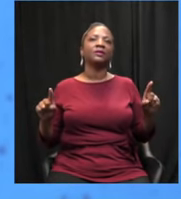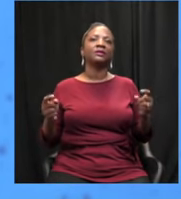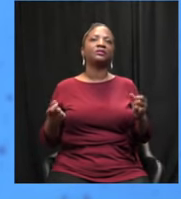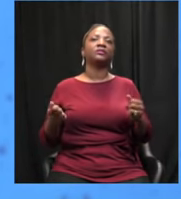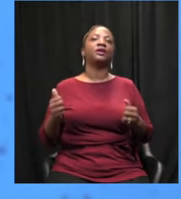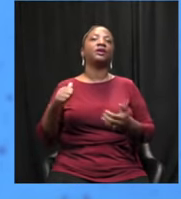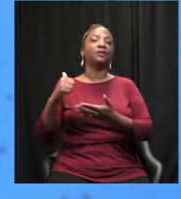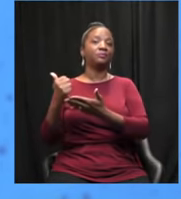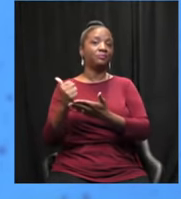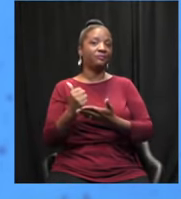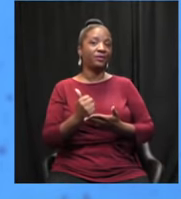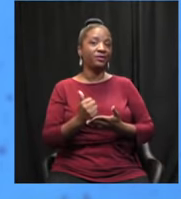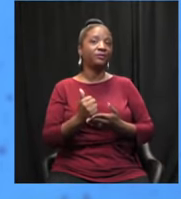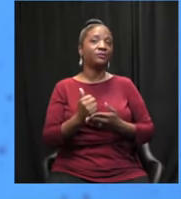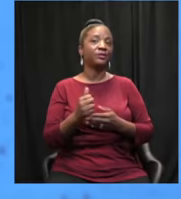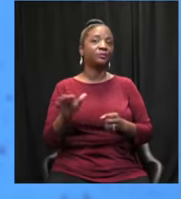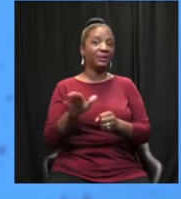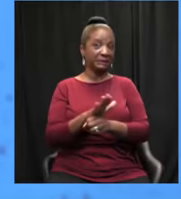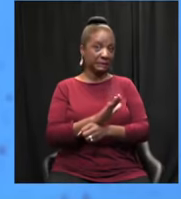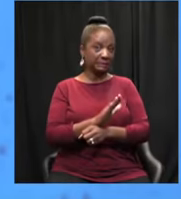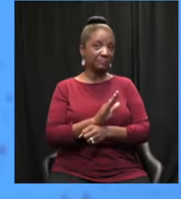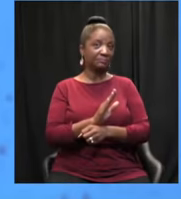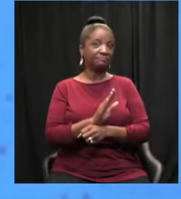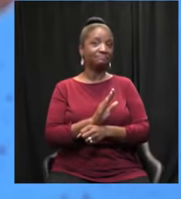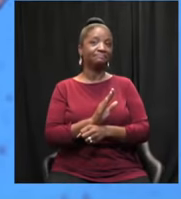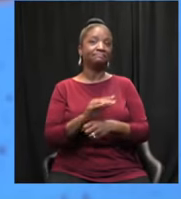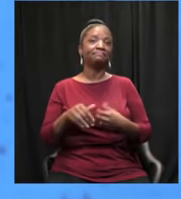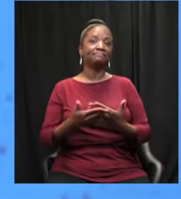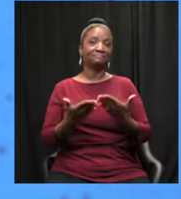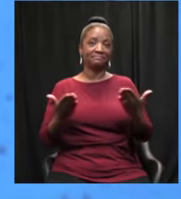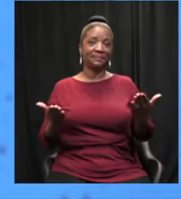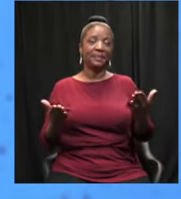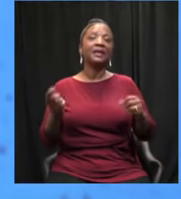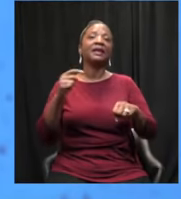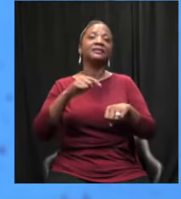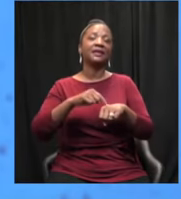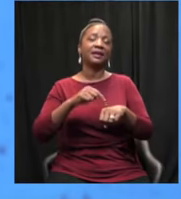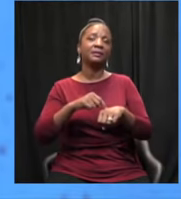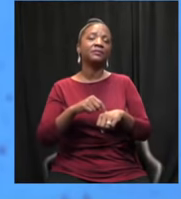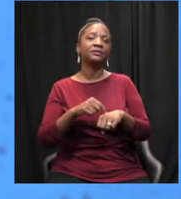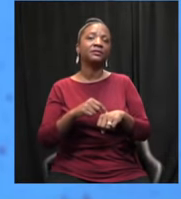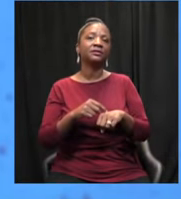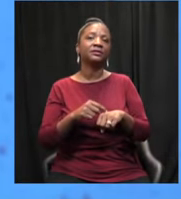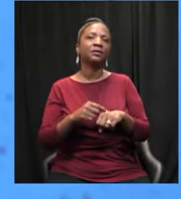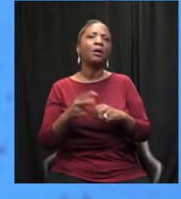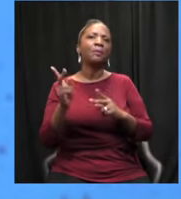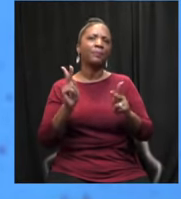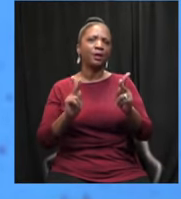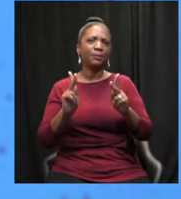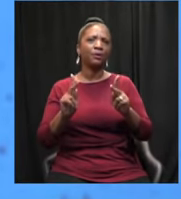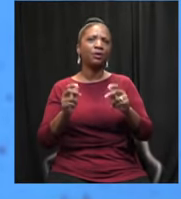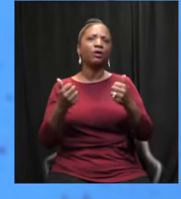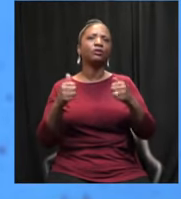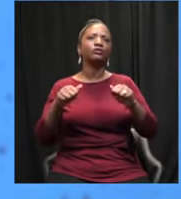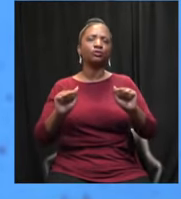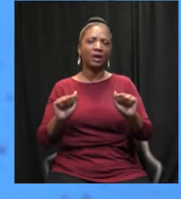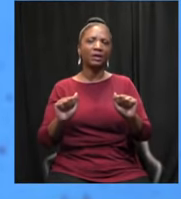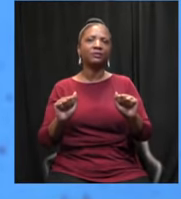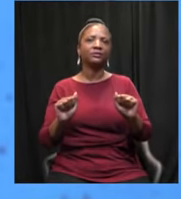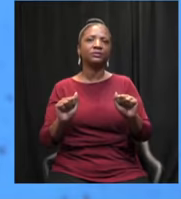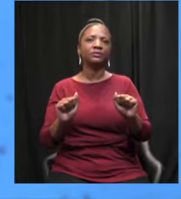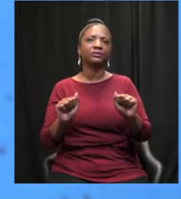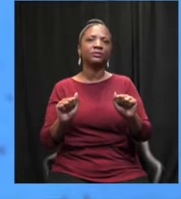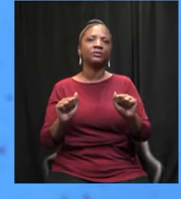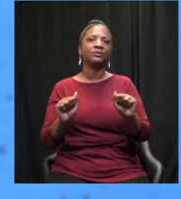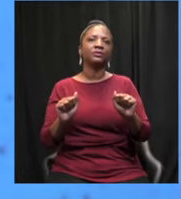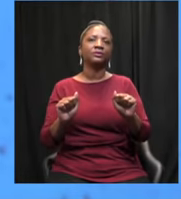void in their lives. And I believe in times like this, in times in which people are trying to turn to all